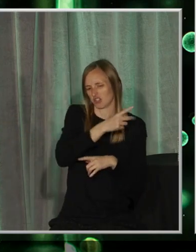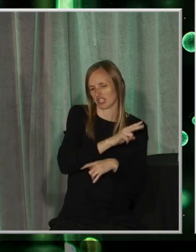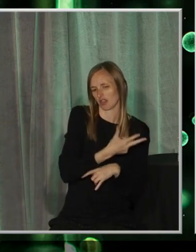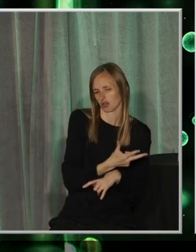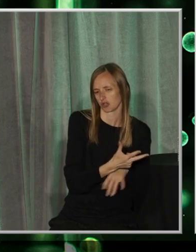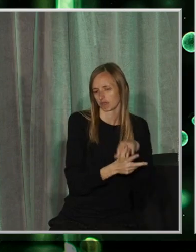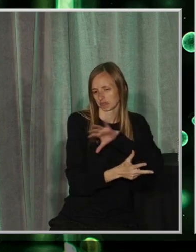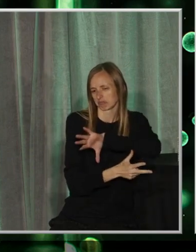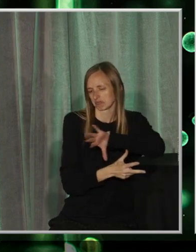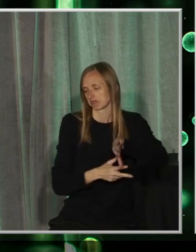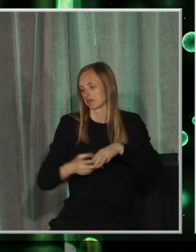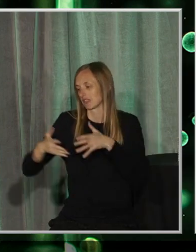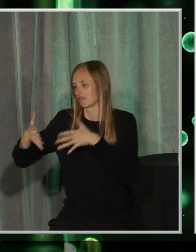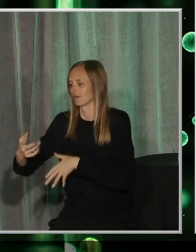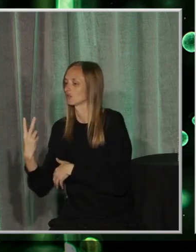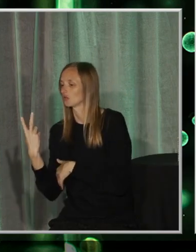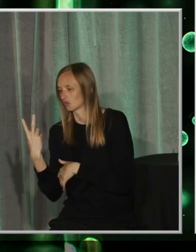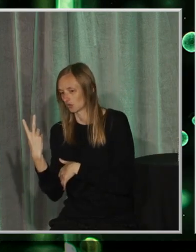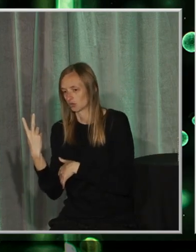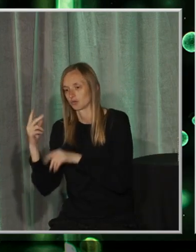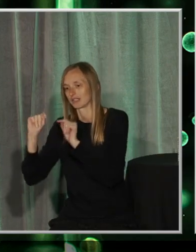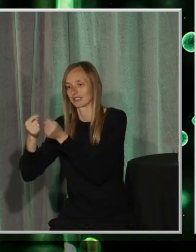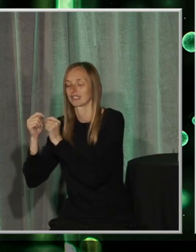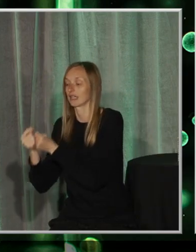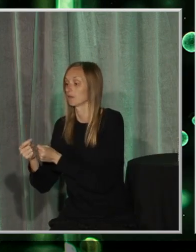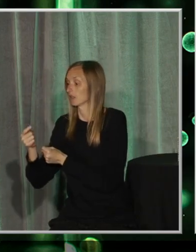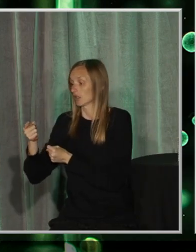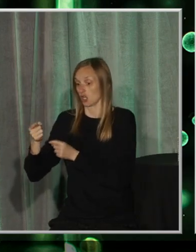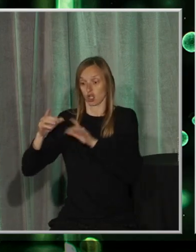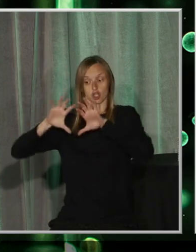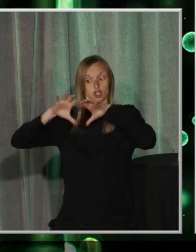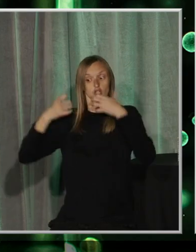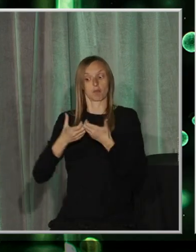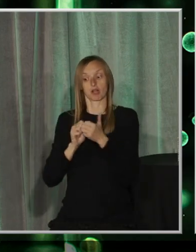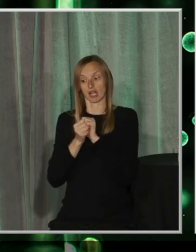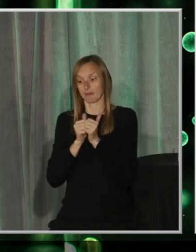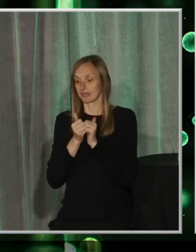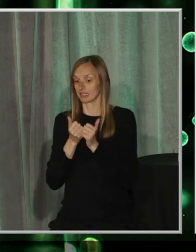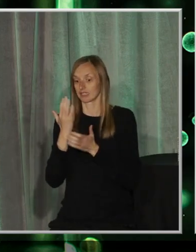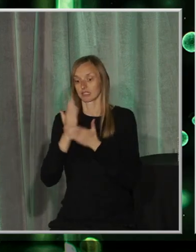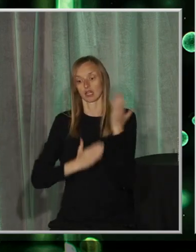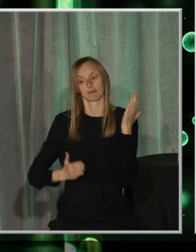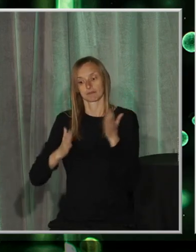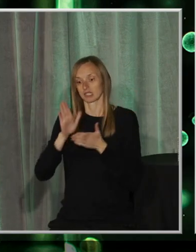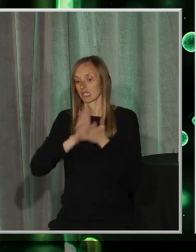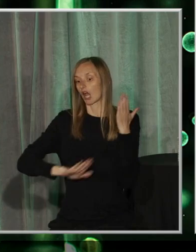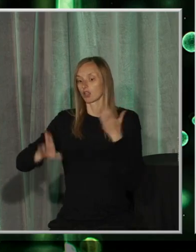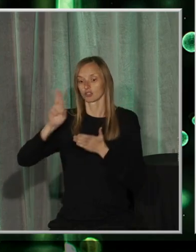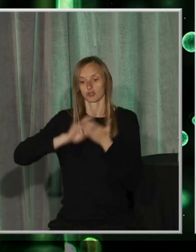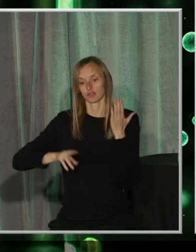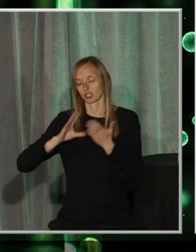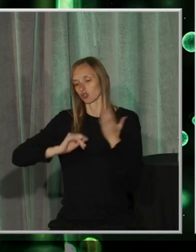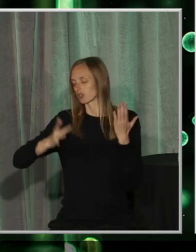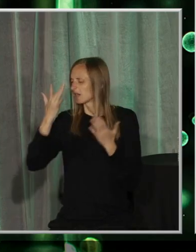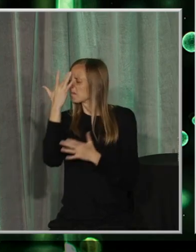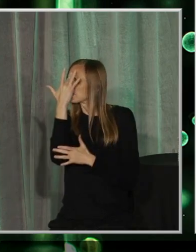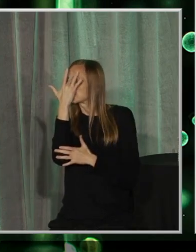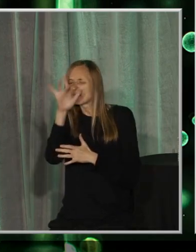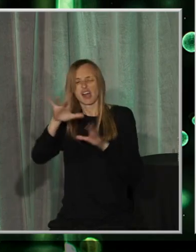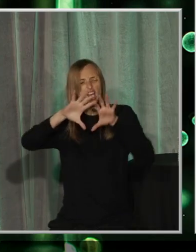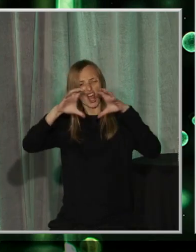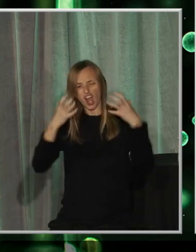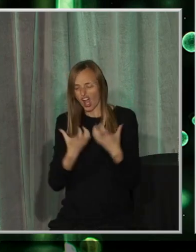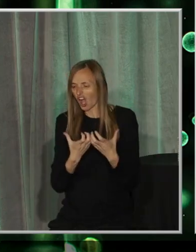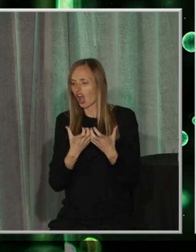standing in a global competition featuring some of the best and the brightest college and university students in the